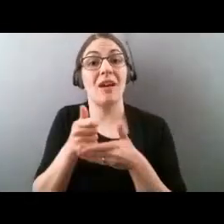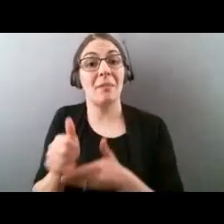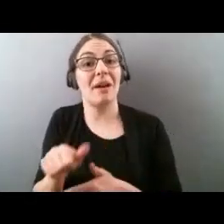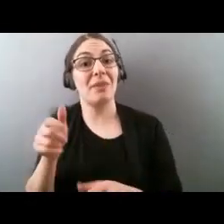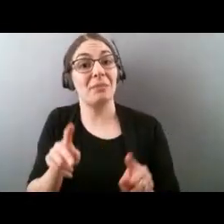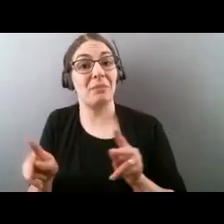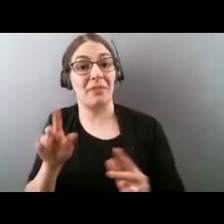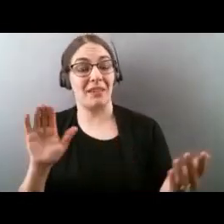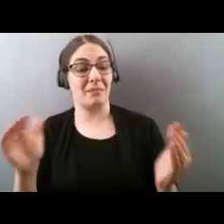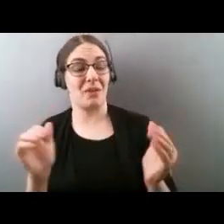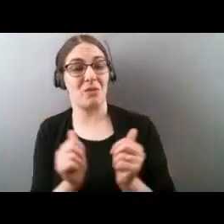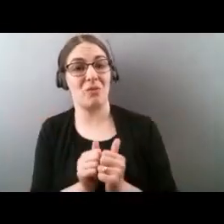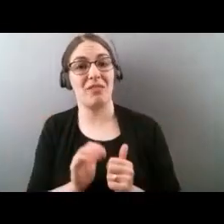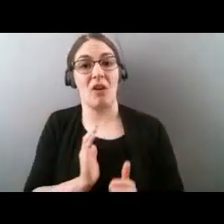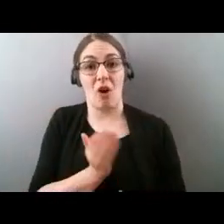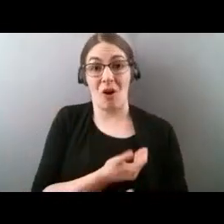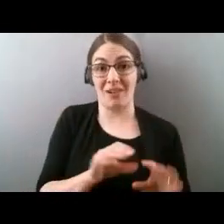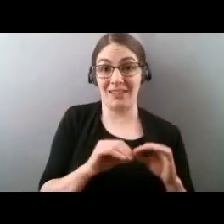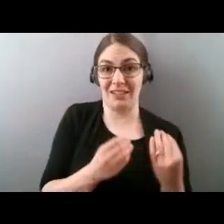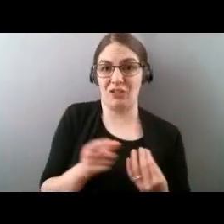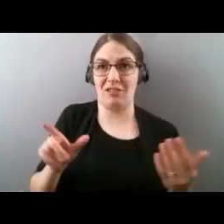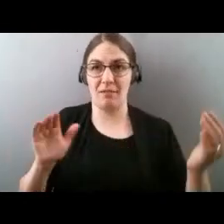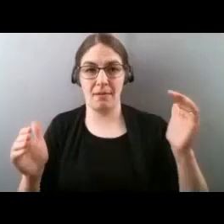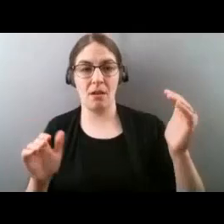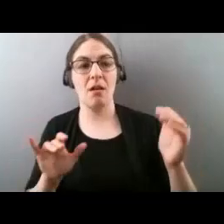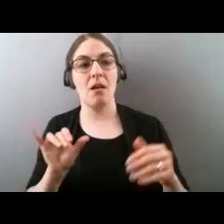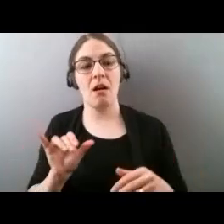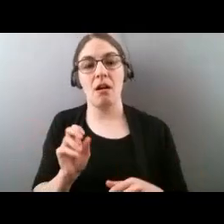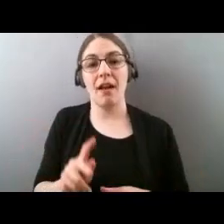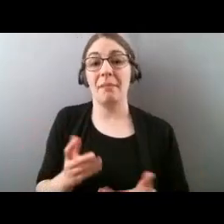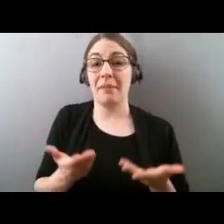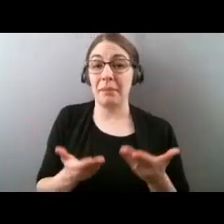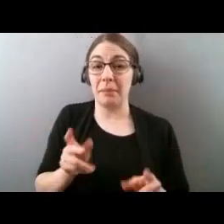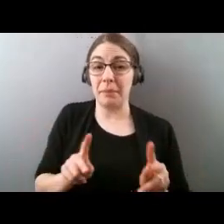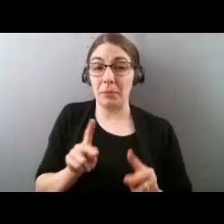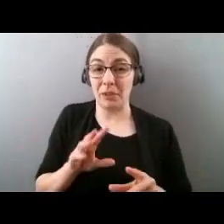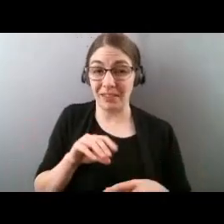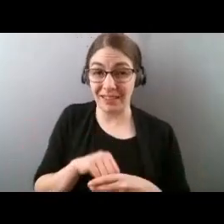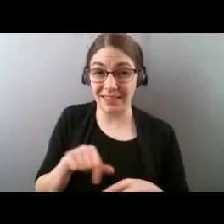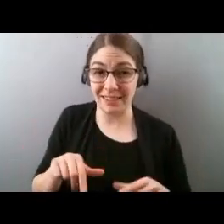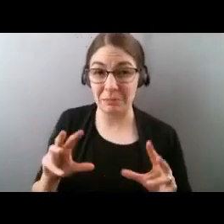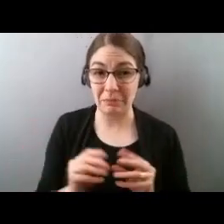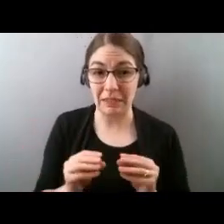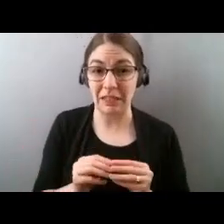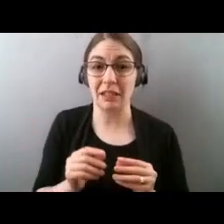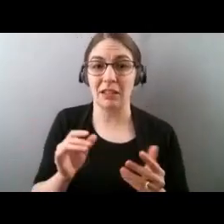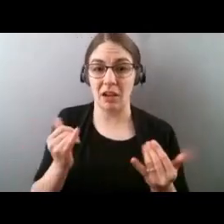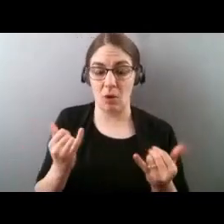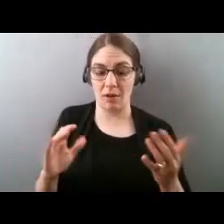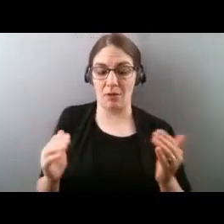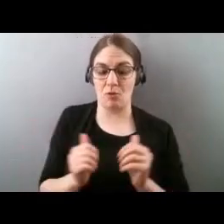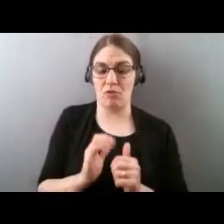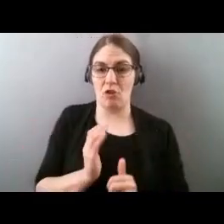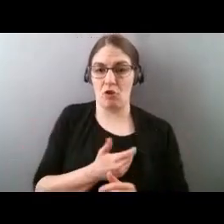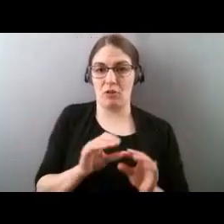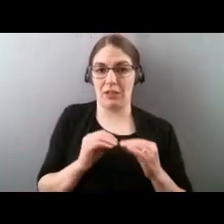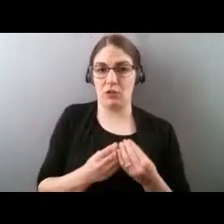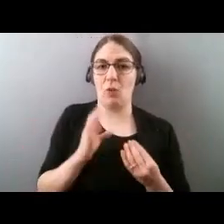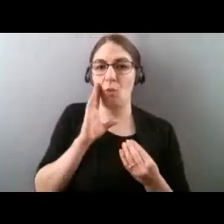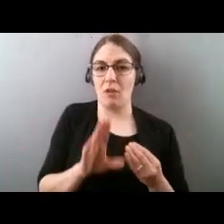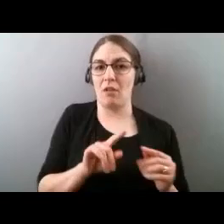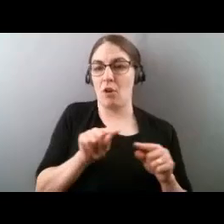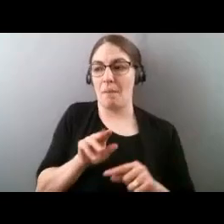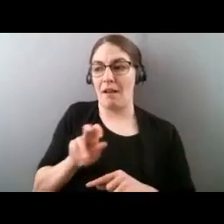our organizations, right? People maybe on this call that are now benchmarking against our organizations are going to go back to their leadership and say, well,